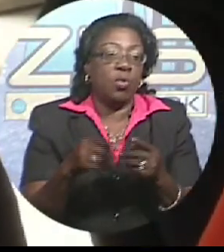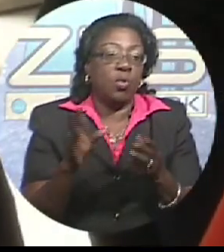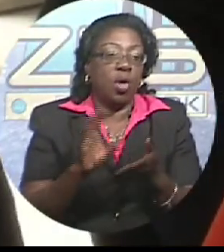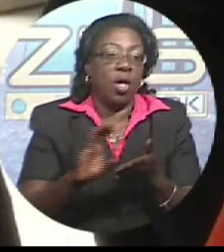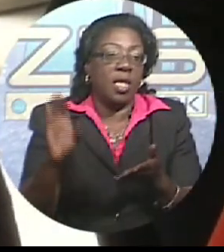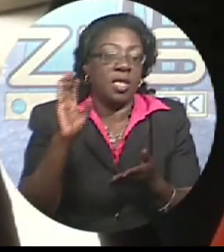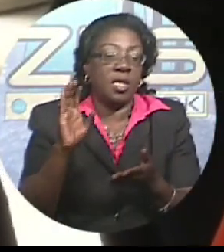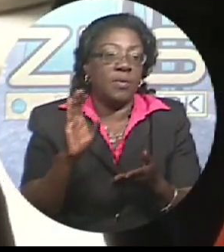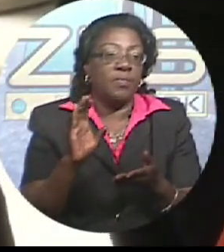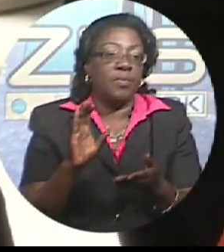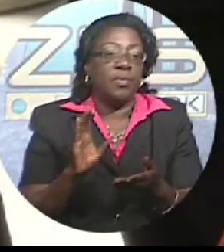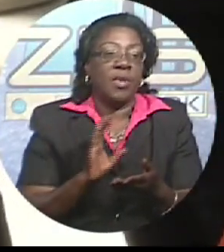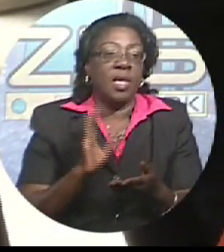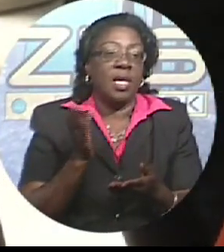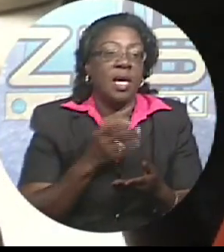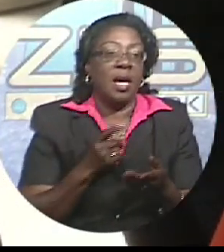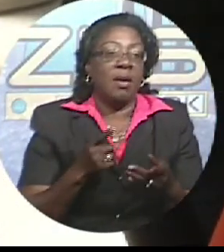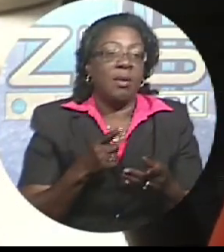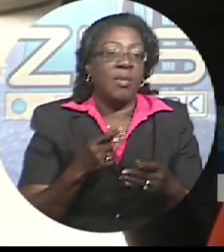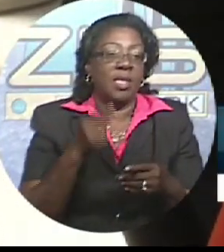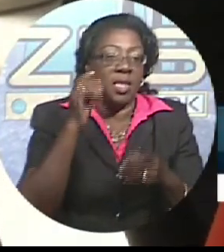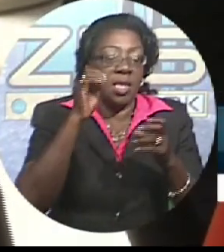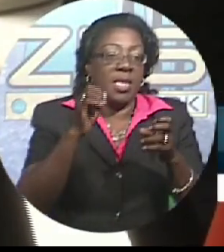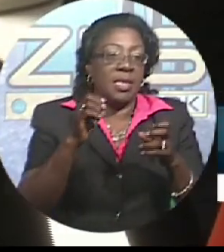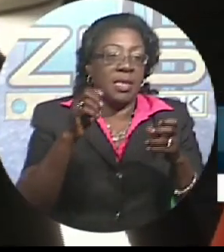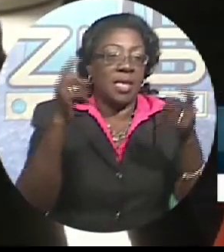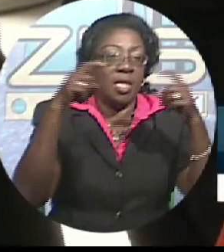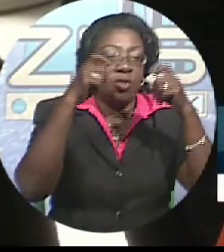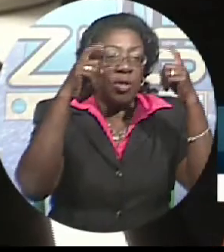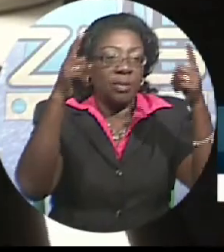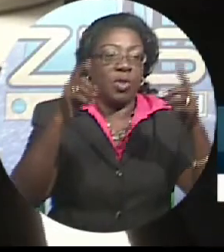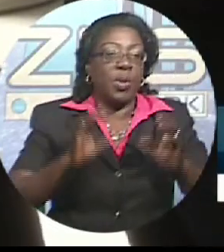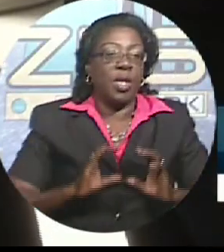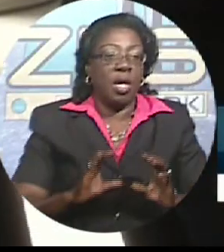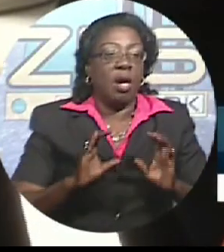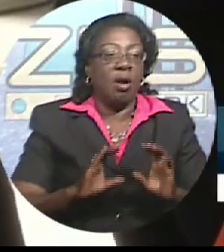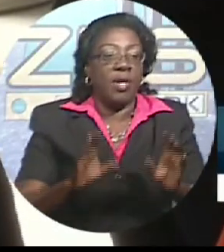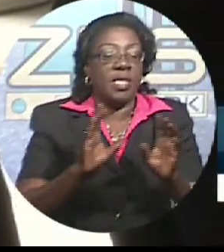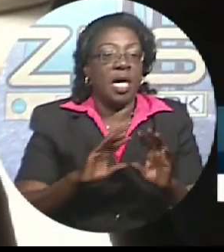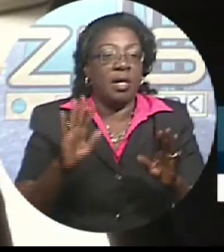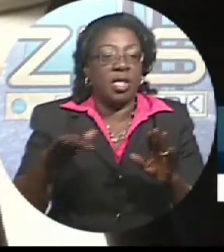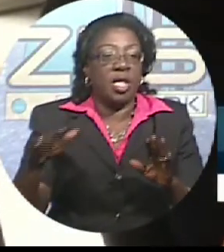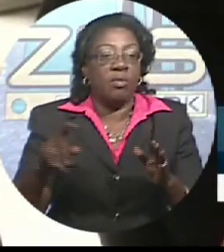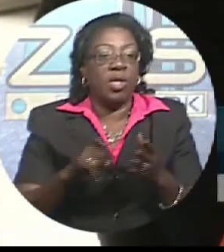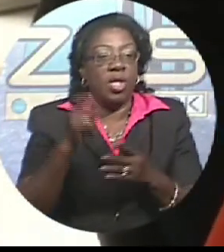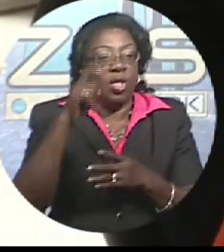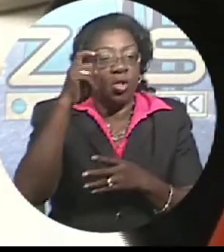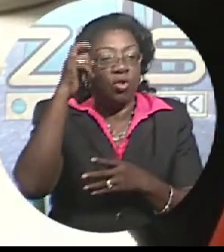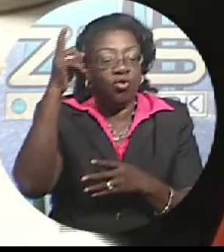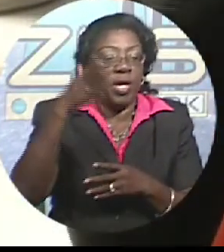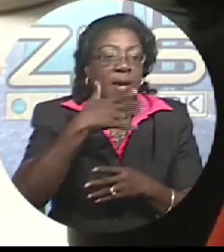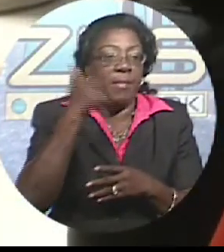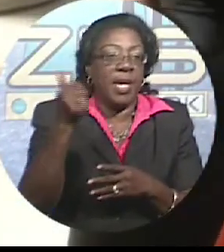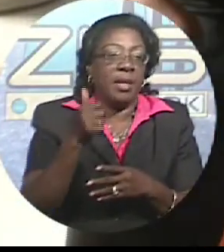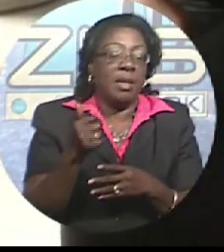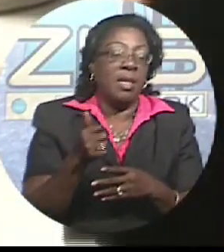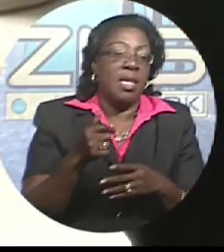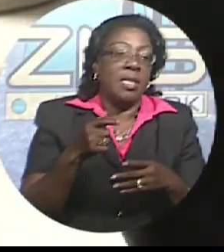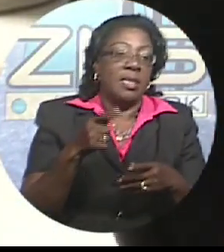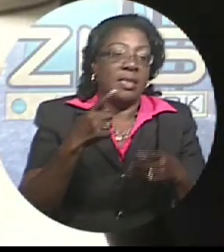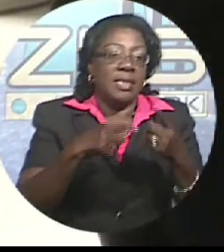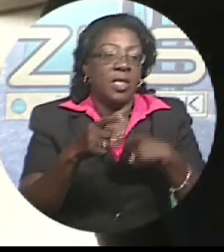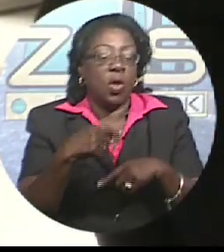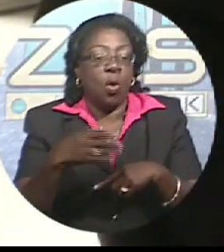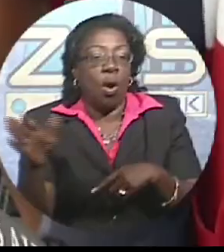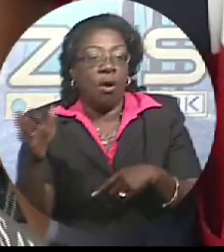our overall mission is Dare to Dream, and so our hope is that we're going to encourage our children to dream bigger, to seek to go off to school and make a positive